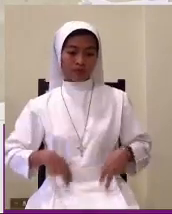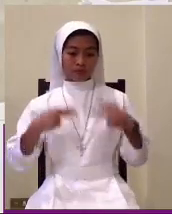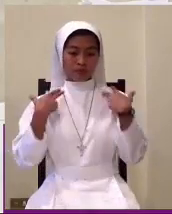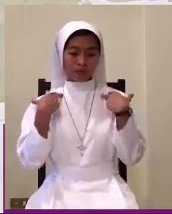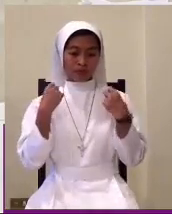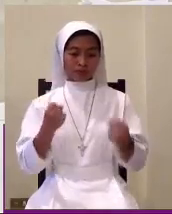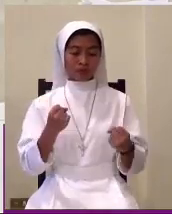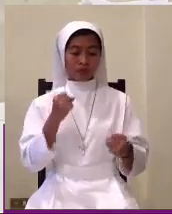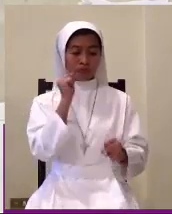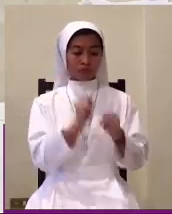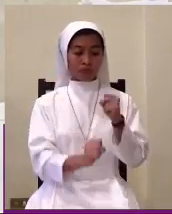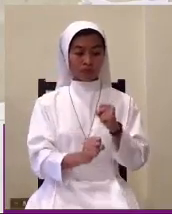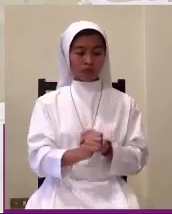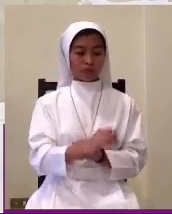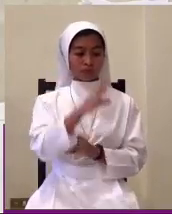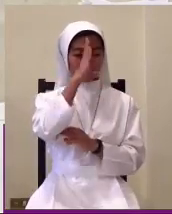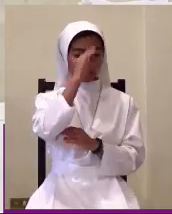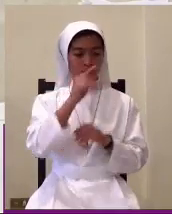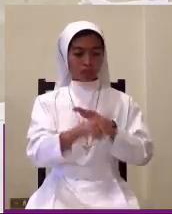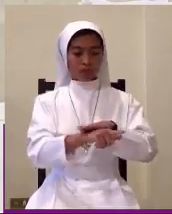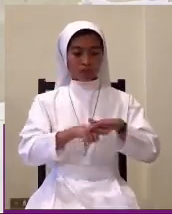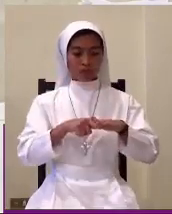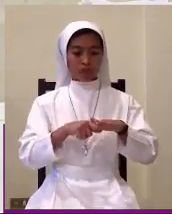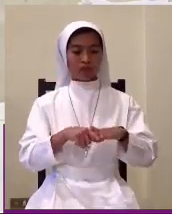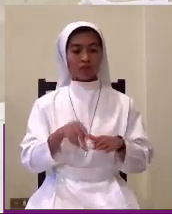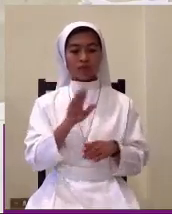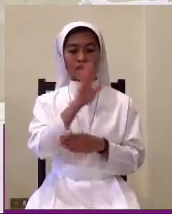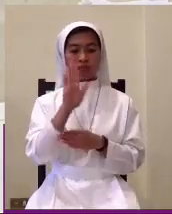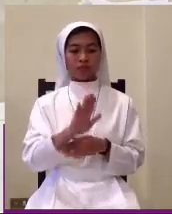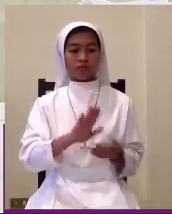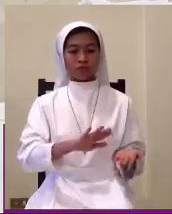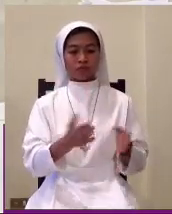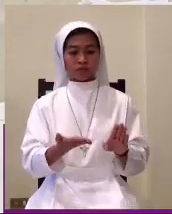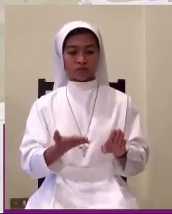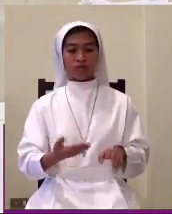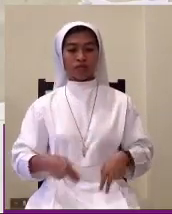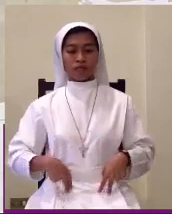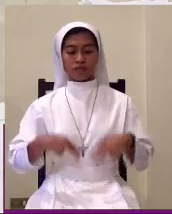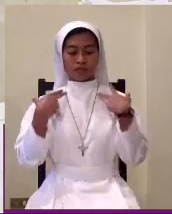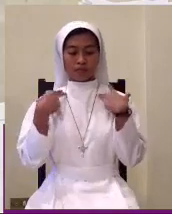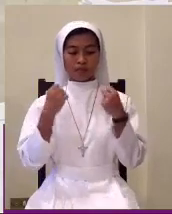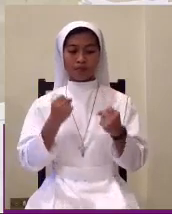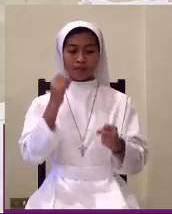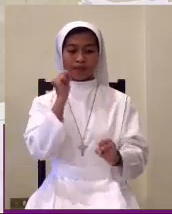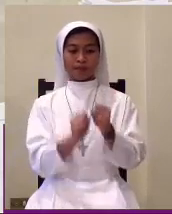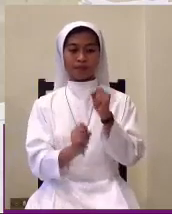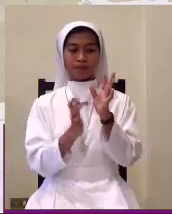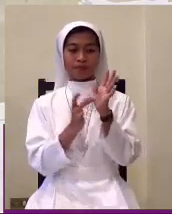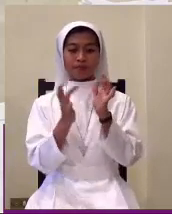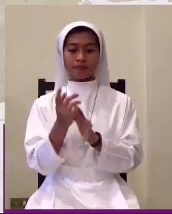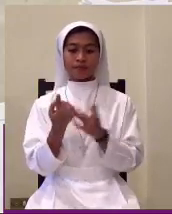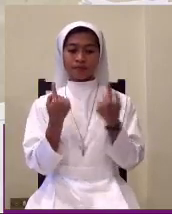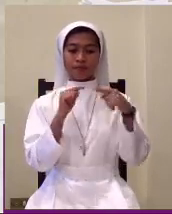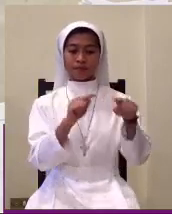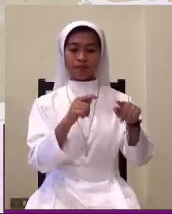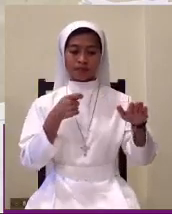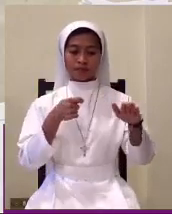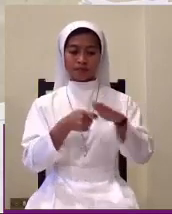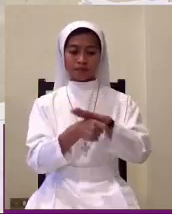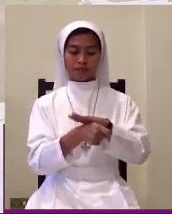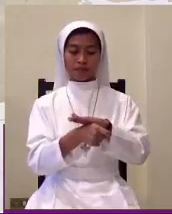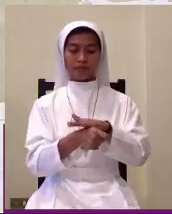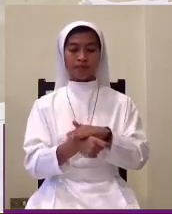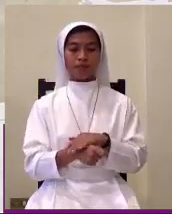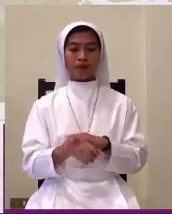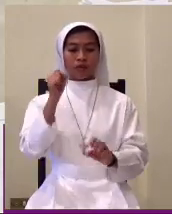died?" So Jesus, perturbed again, came to the tomb. It was a cave, and a stone lay